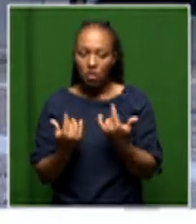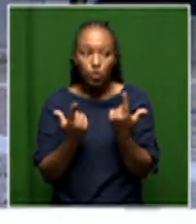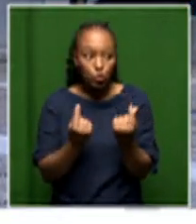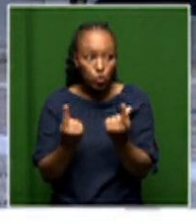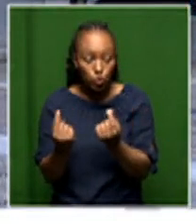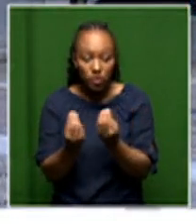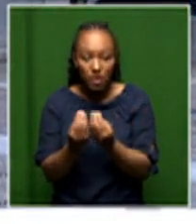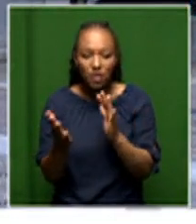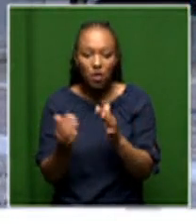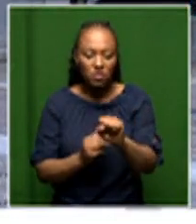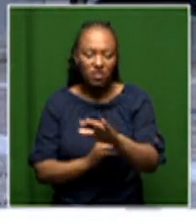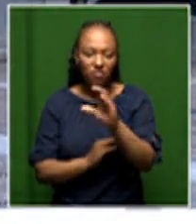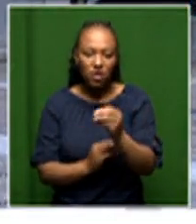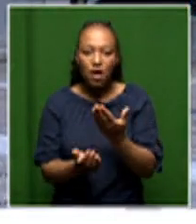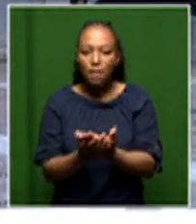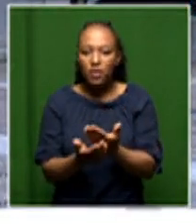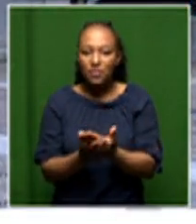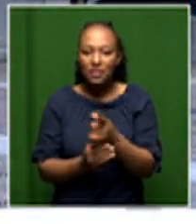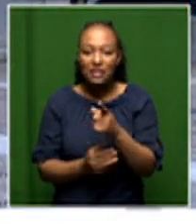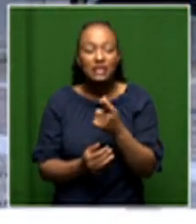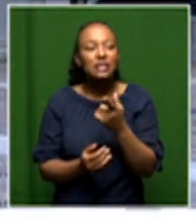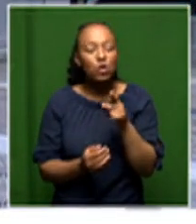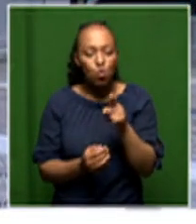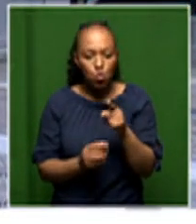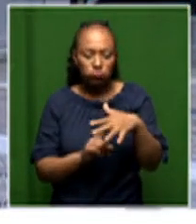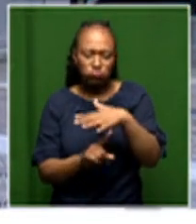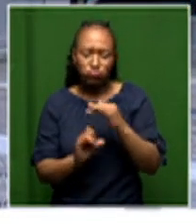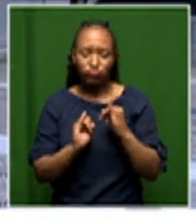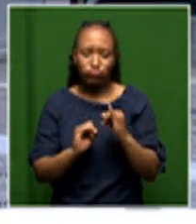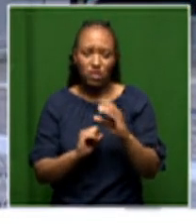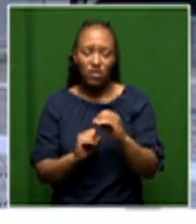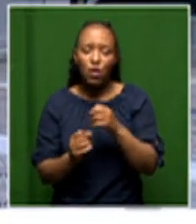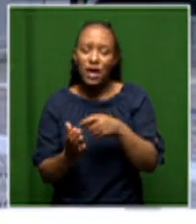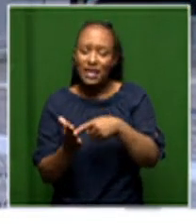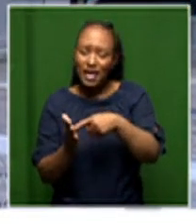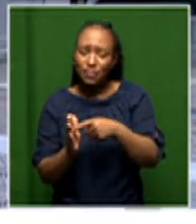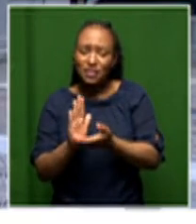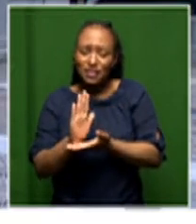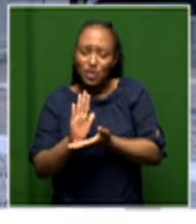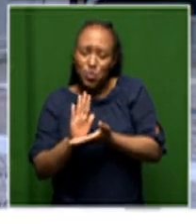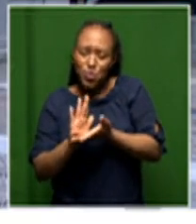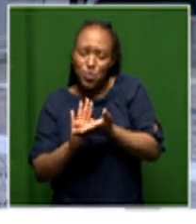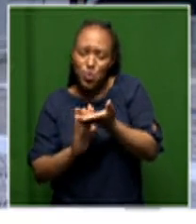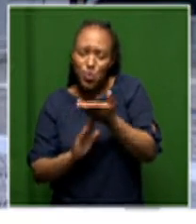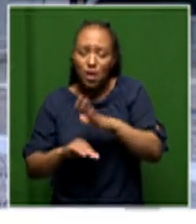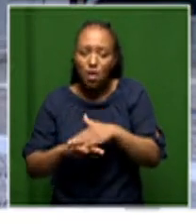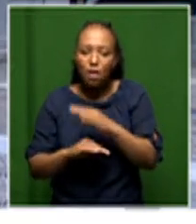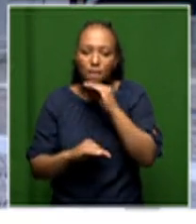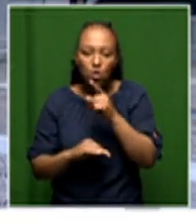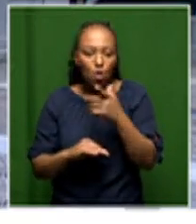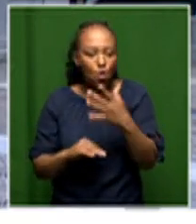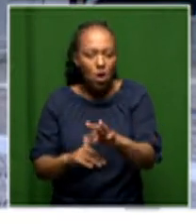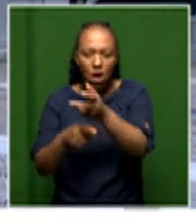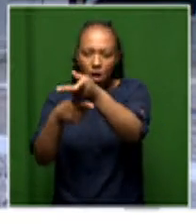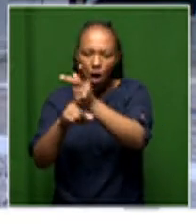in South Africa, then we might very well get into that situation. What is a debt spiral? A debt spiral basically means that we've taken on too